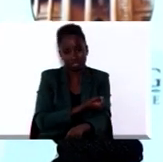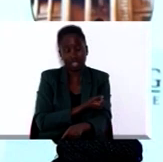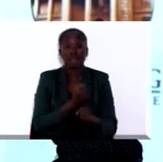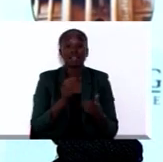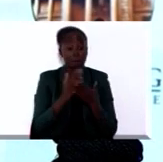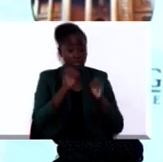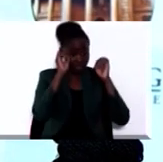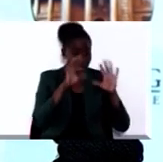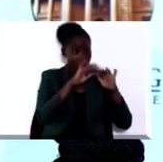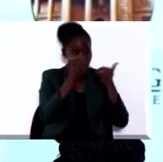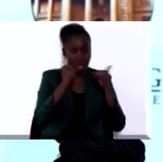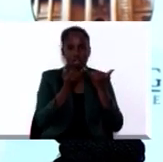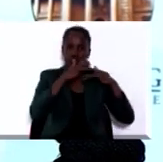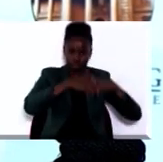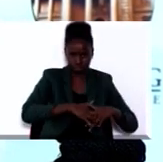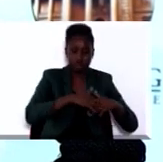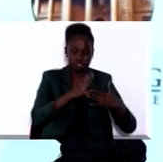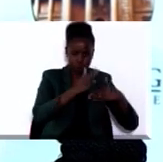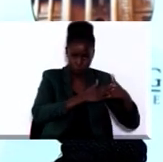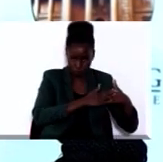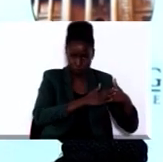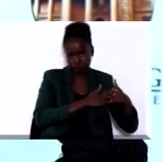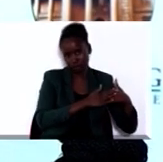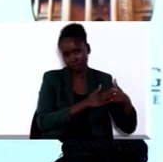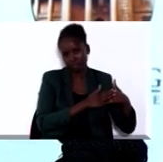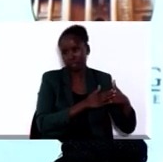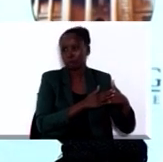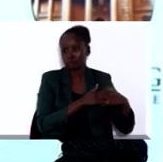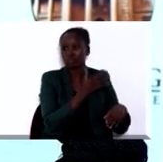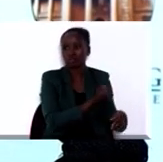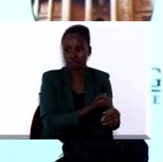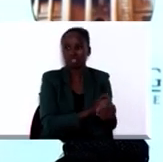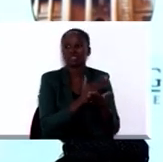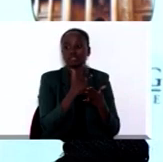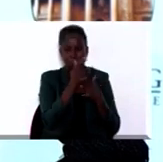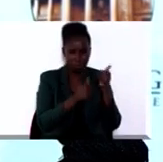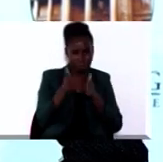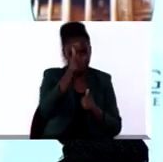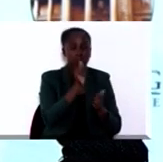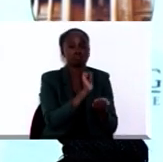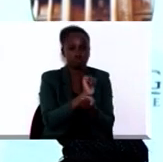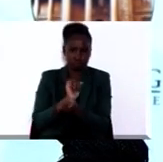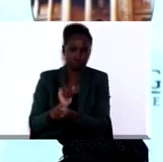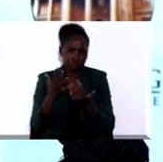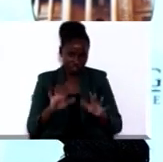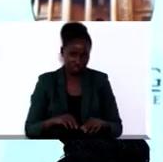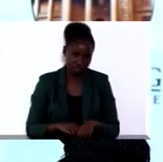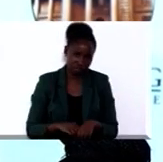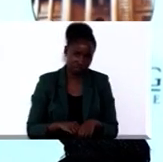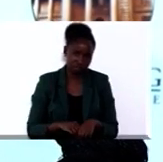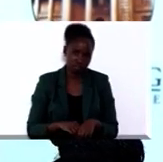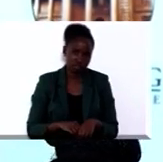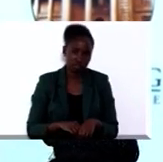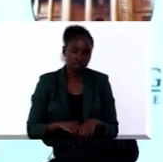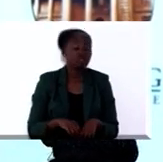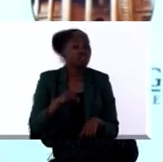down, and the drug kingpins linked to these laboratories have been arrested. Honorable members, you can't